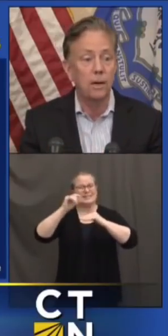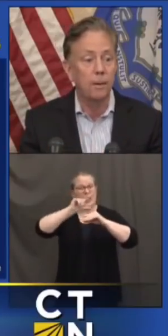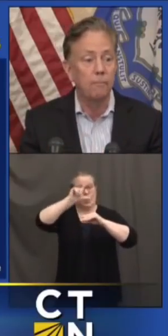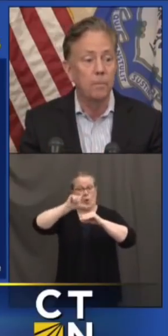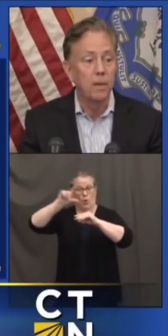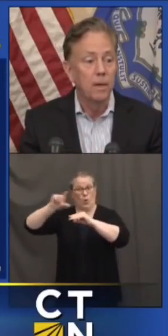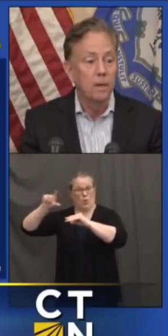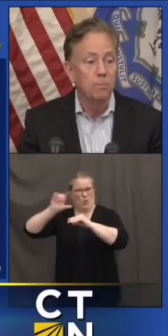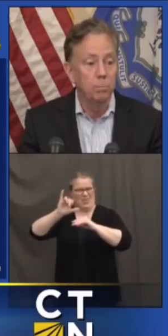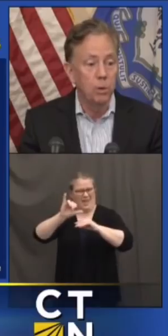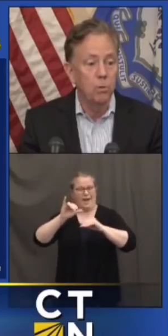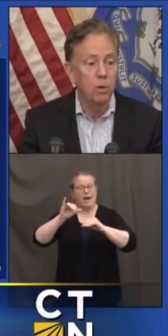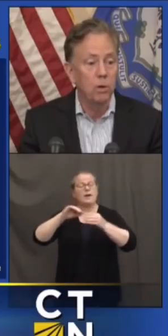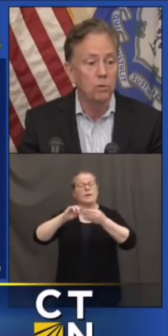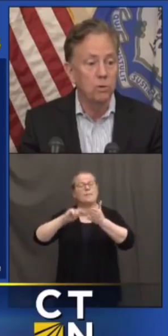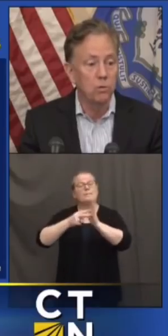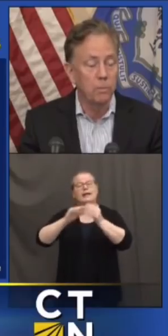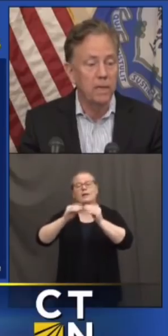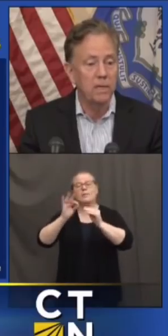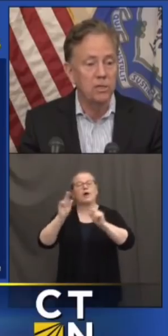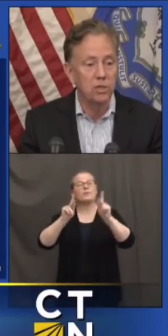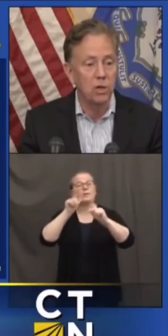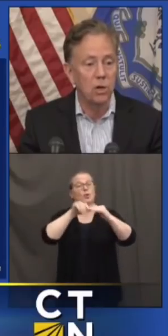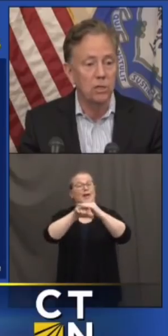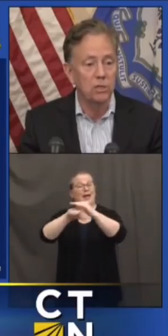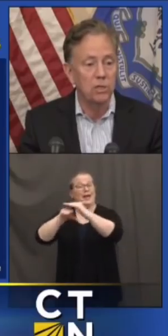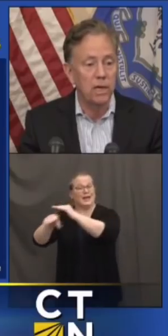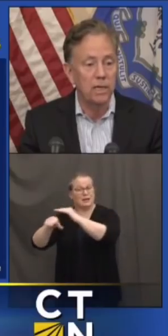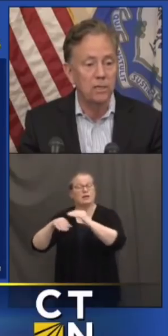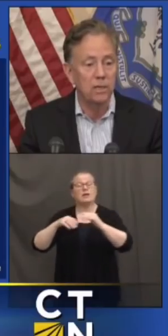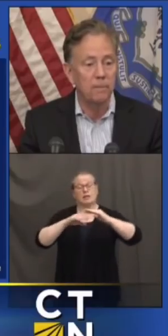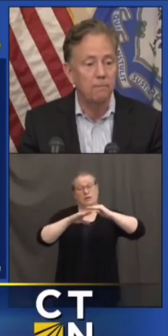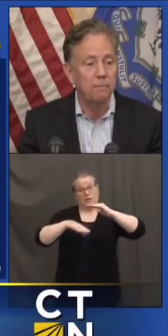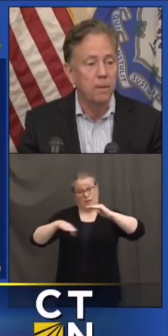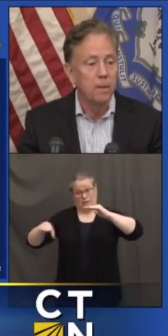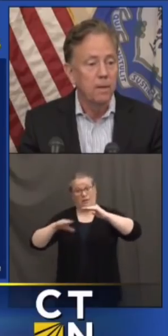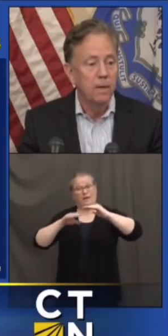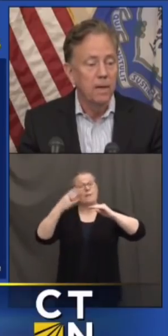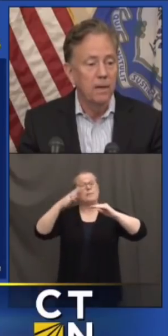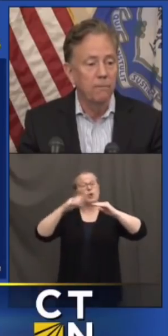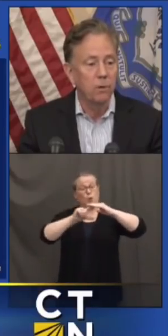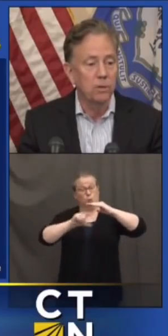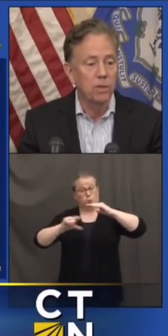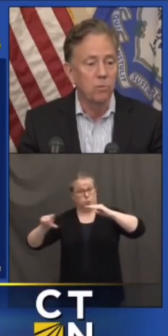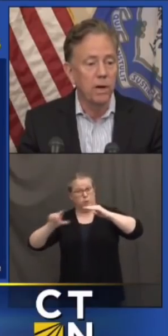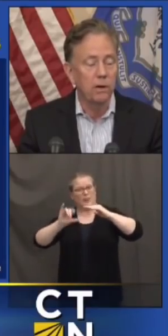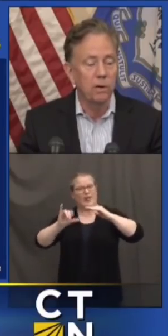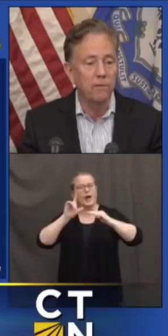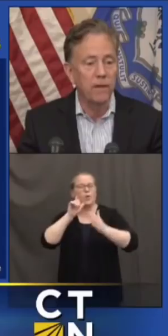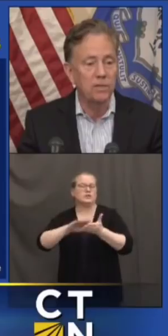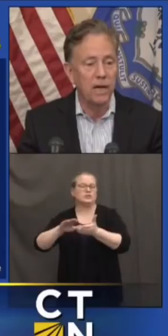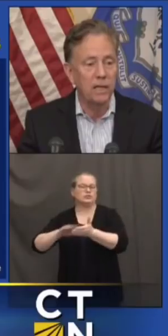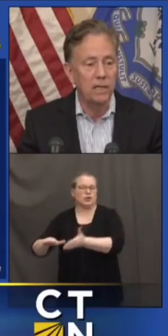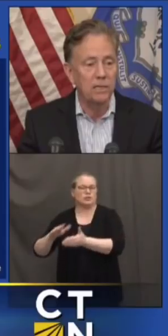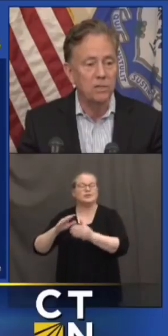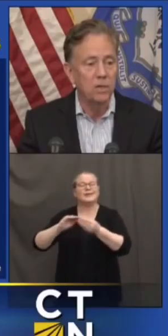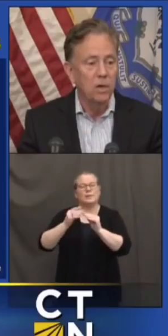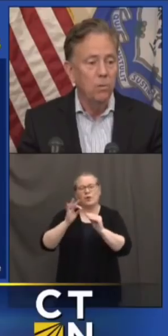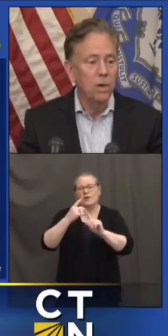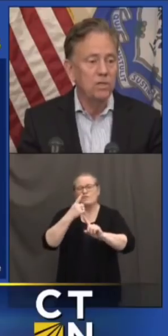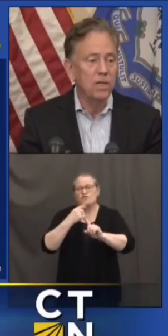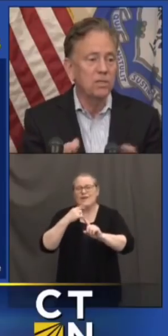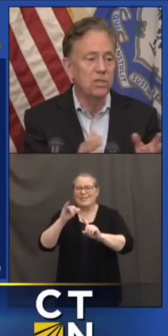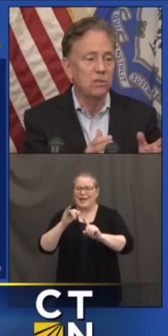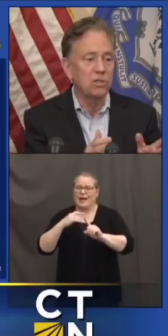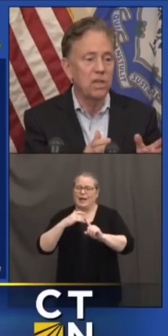admissions. Blue are those who are being discharged, and unfortunately the red are the fatalities.